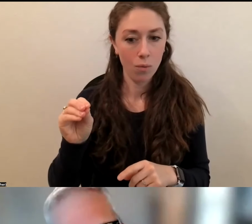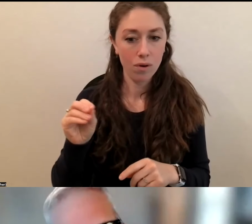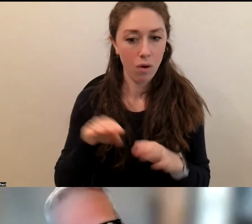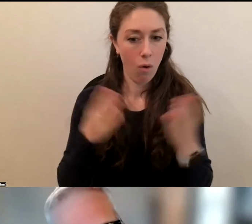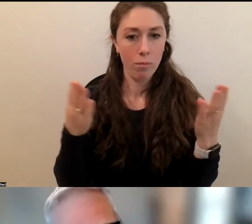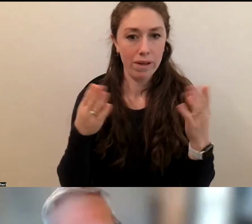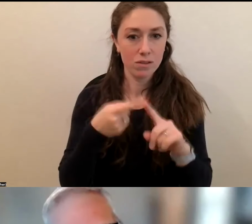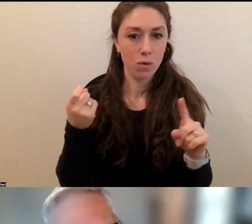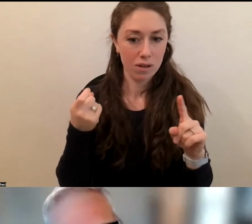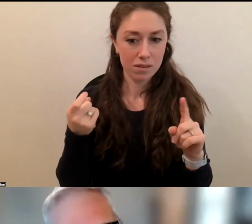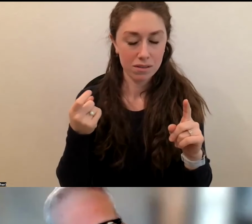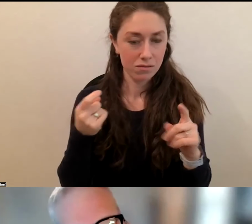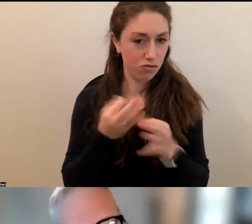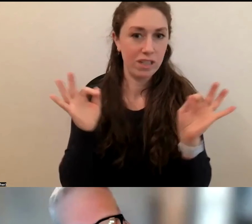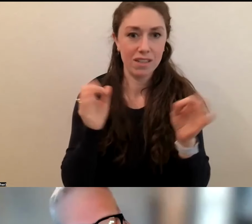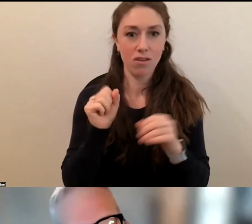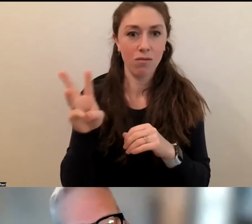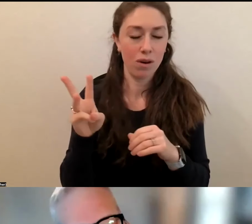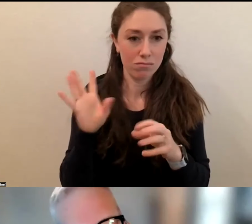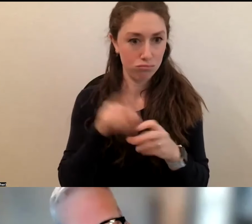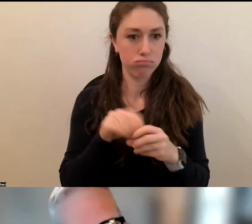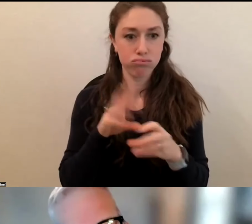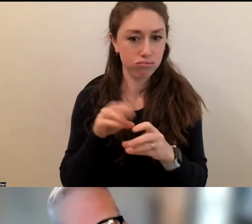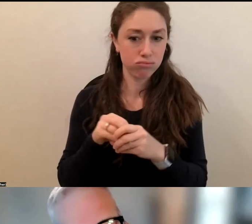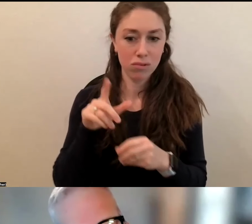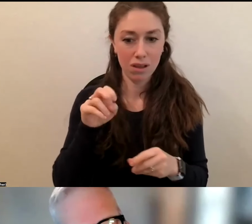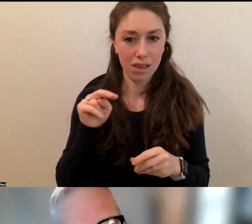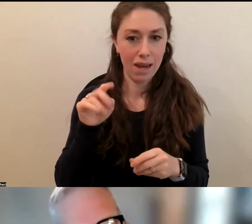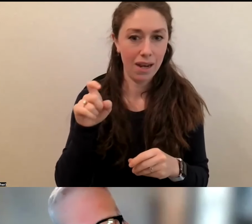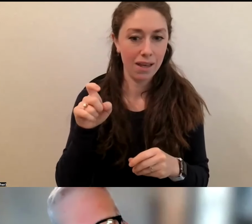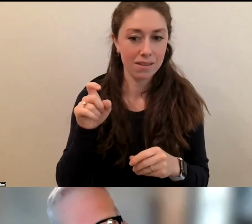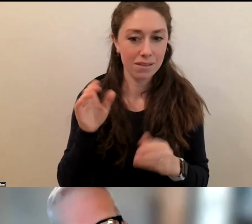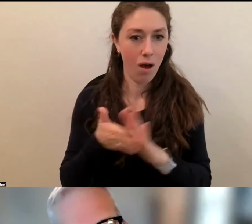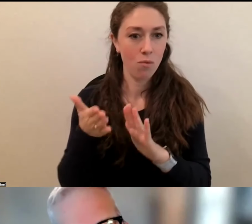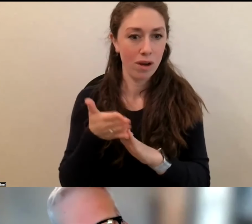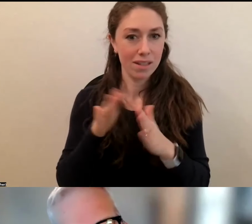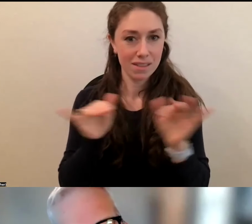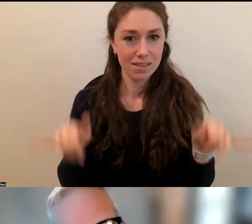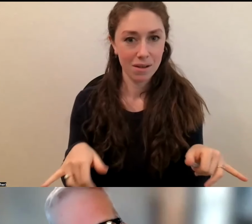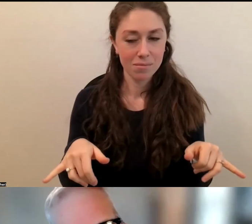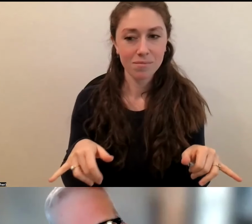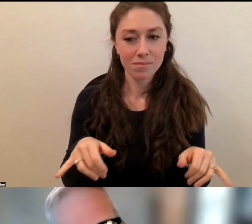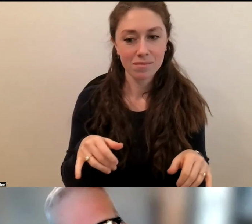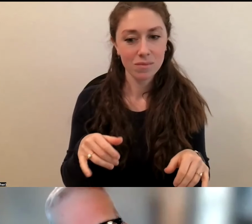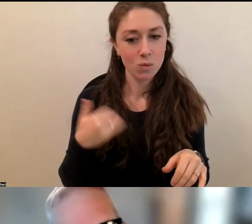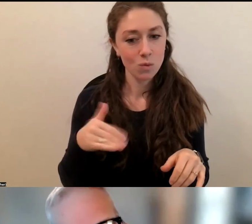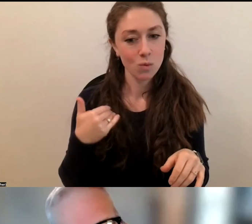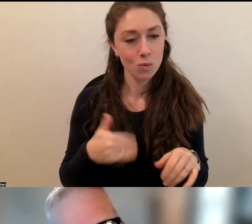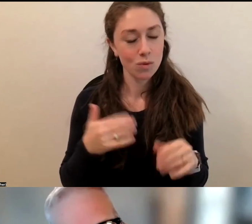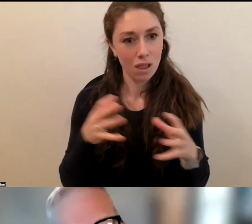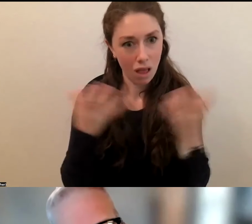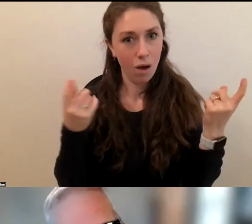software and the open source movement and the Linux operating system. And those were heady days in the